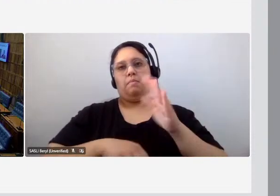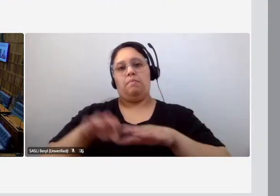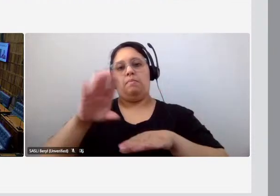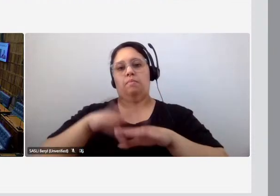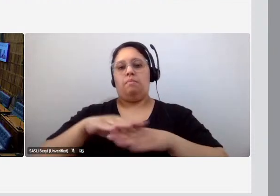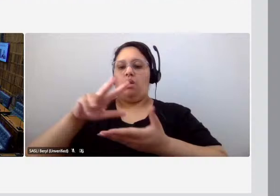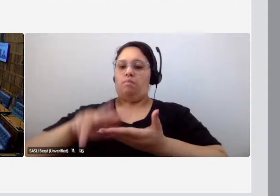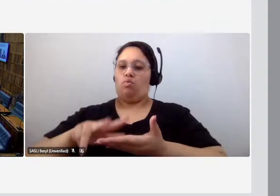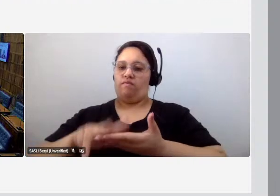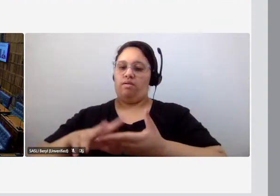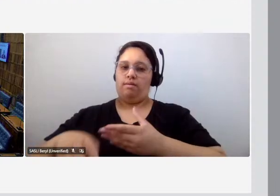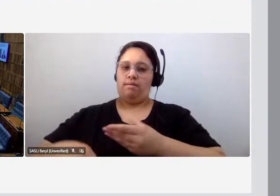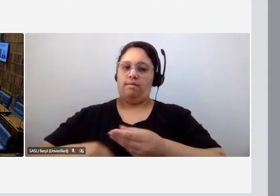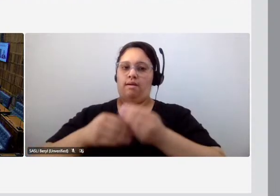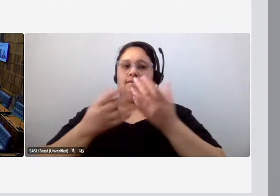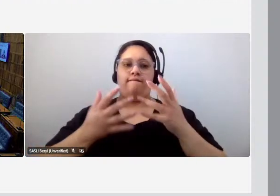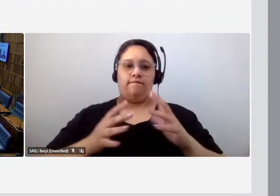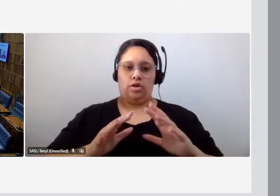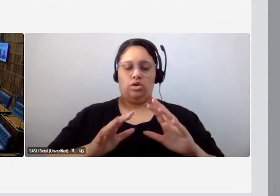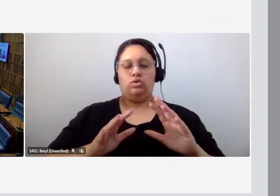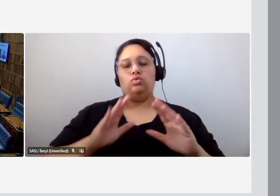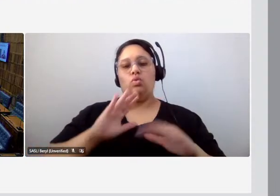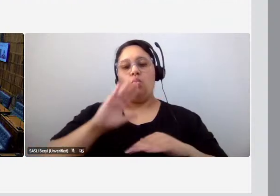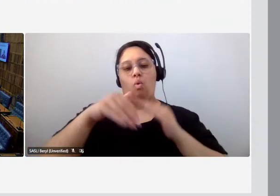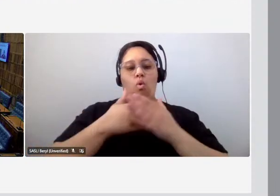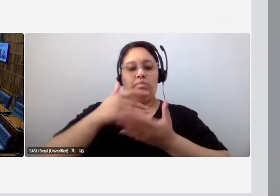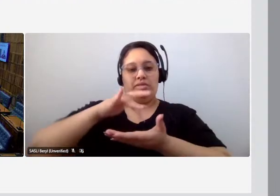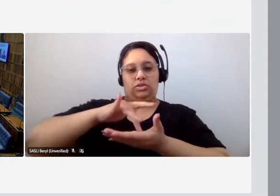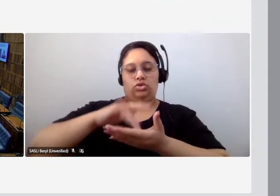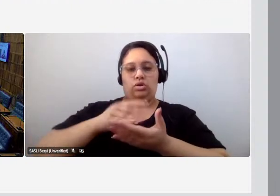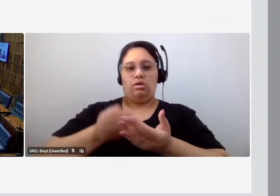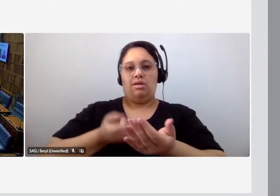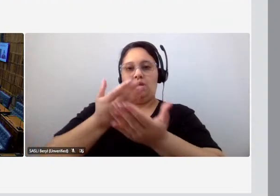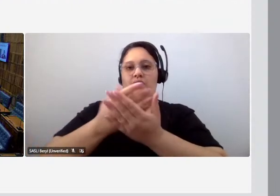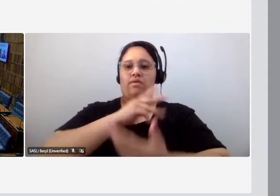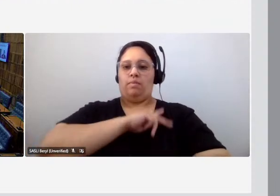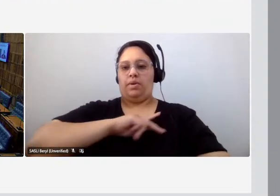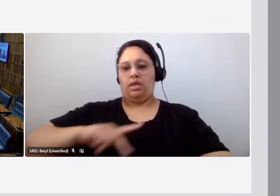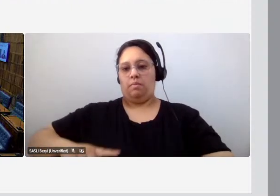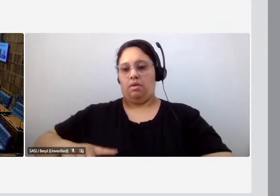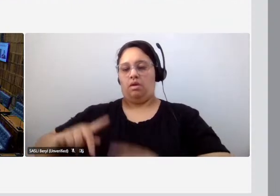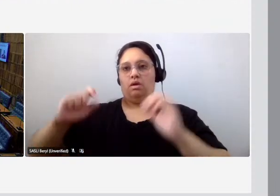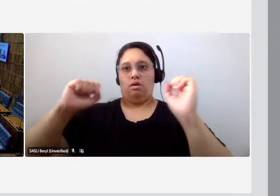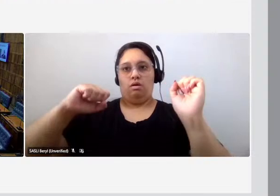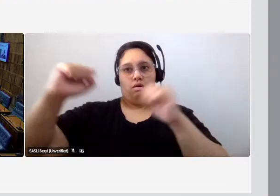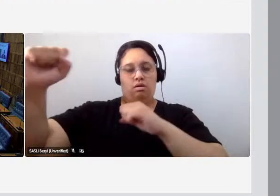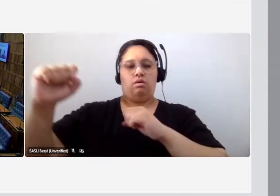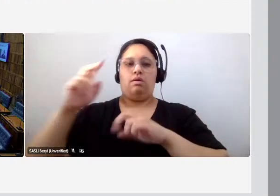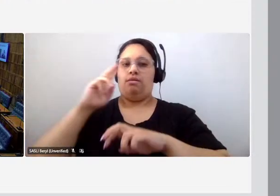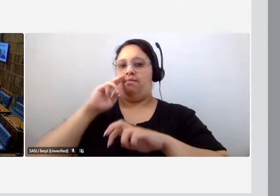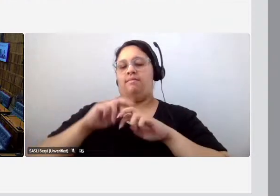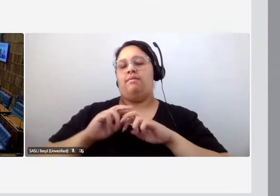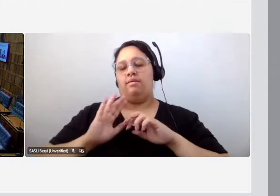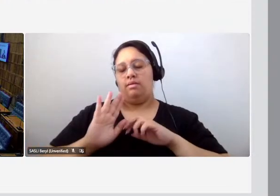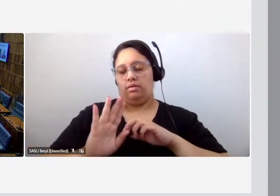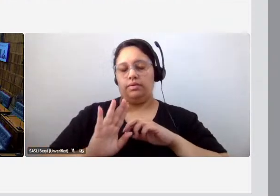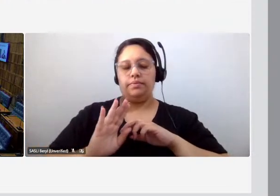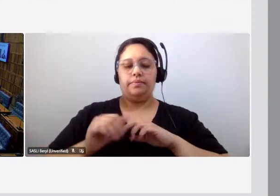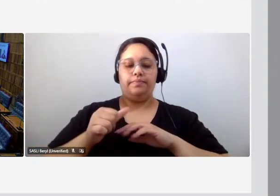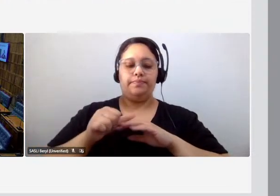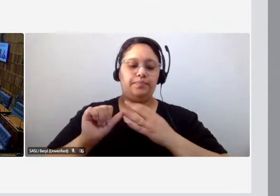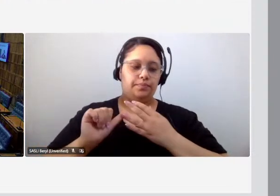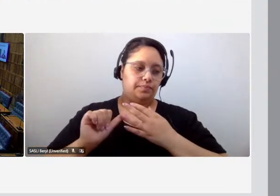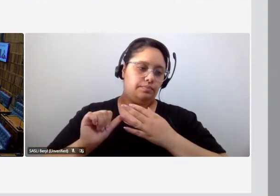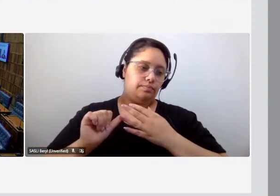approval added, where all posts had to go to the Premier for concurrence. Then